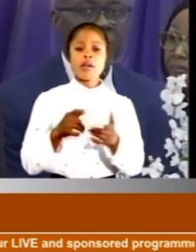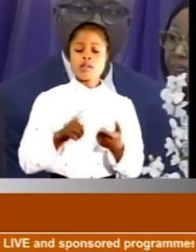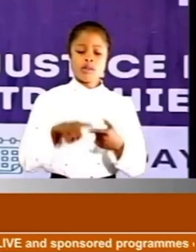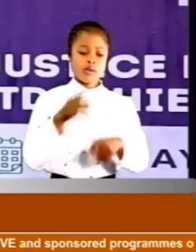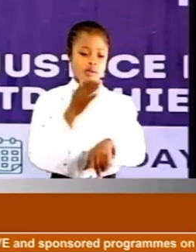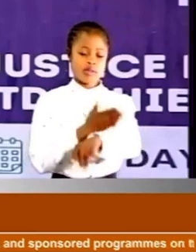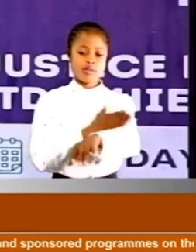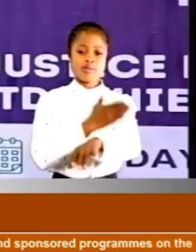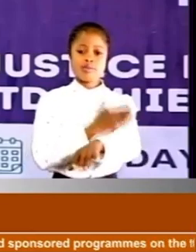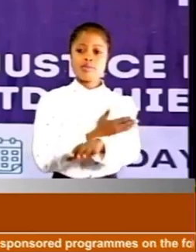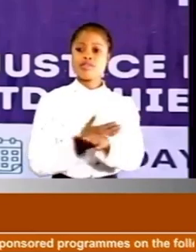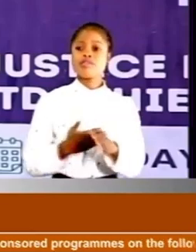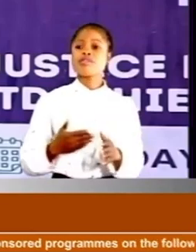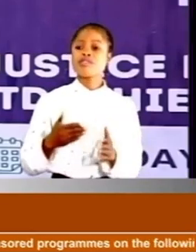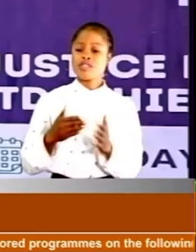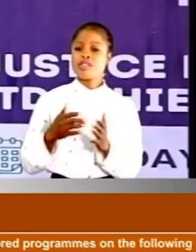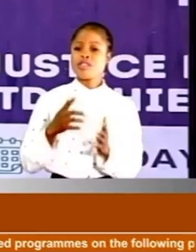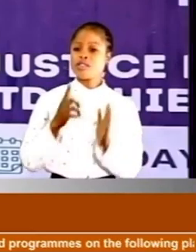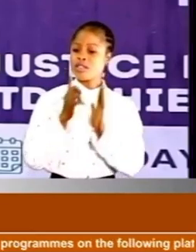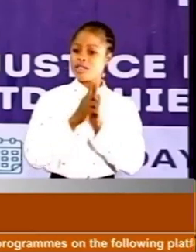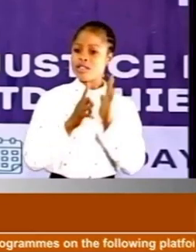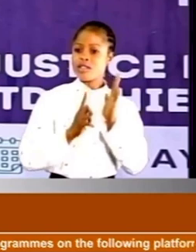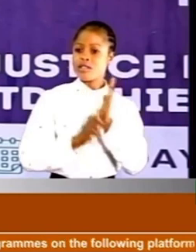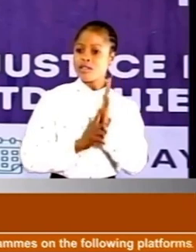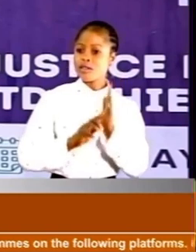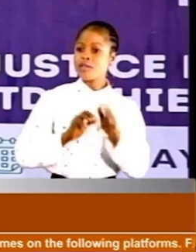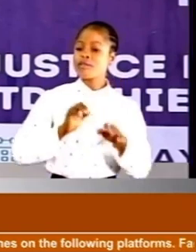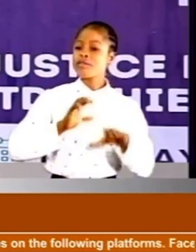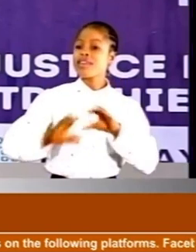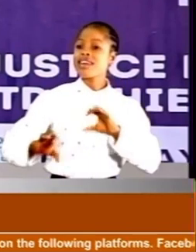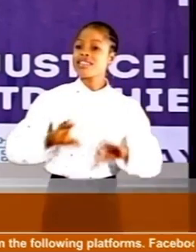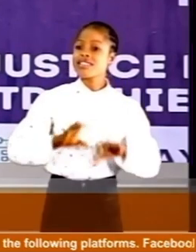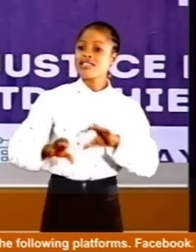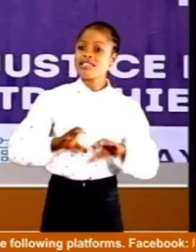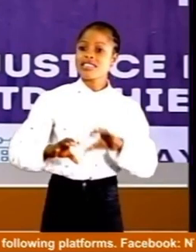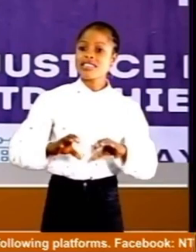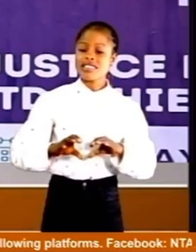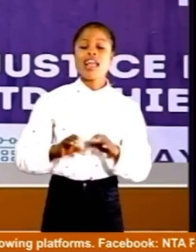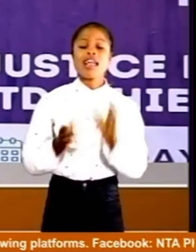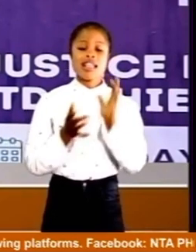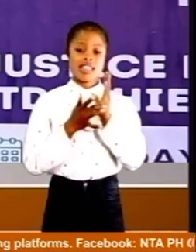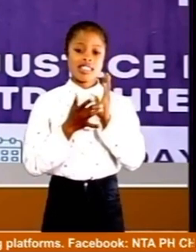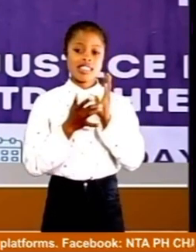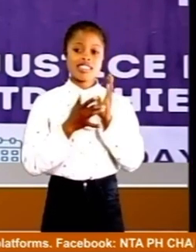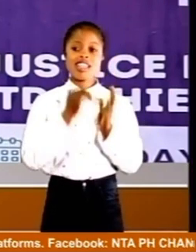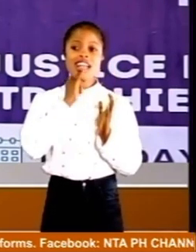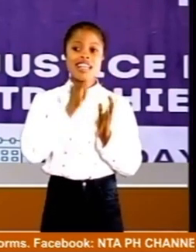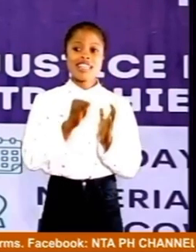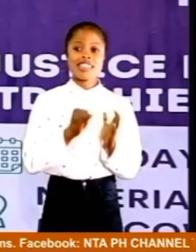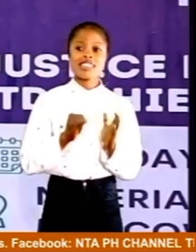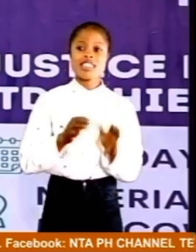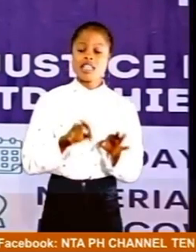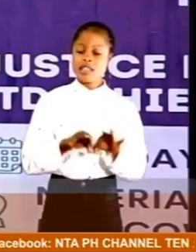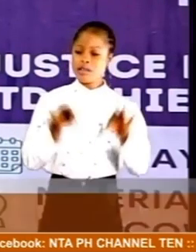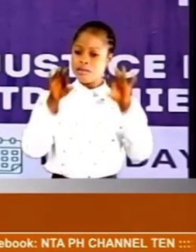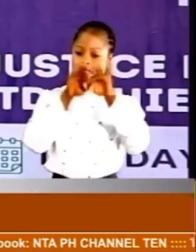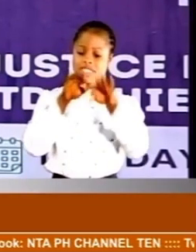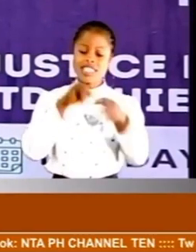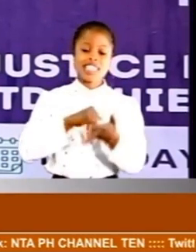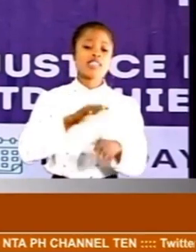delivery. The choice of the topic technology and legal profession is indeed an emerging legal trend, which calls for all in the